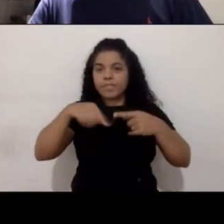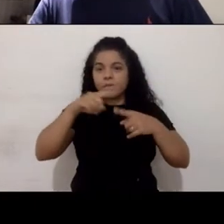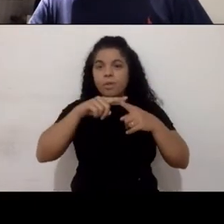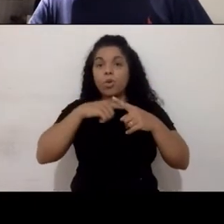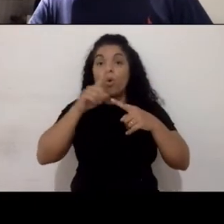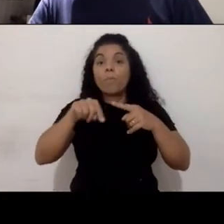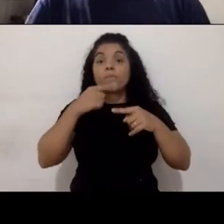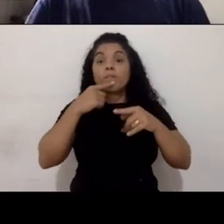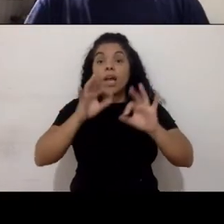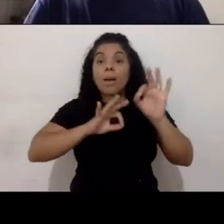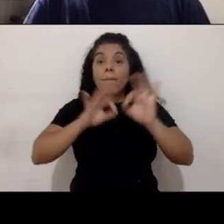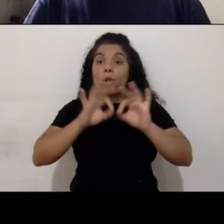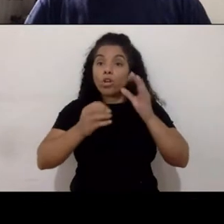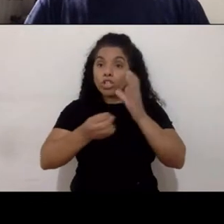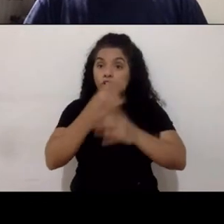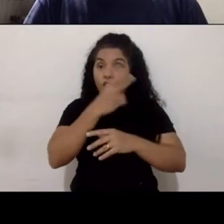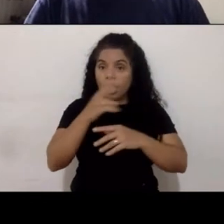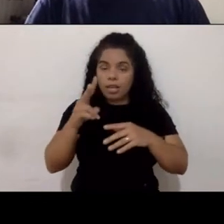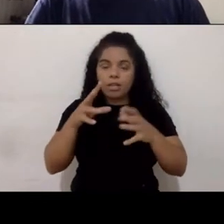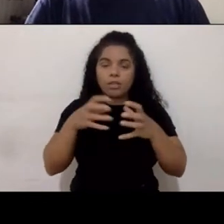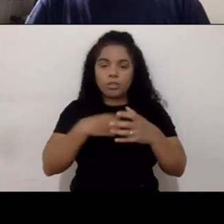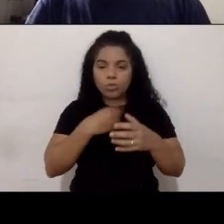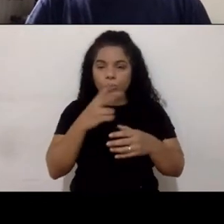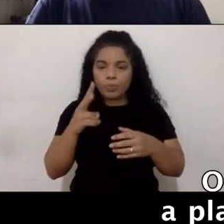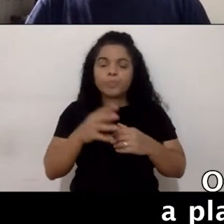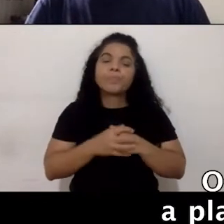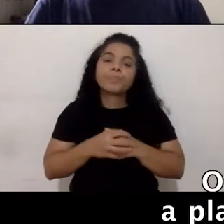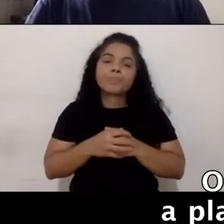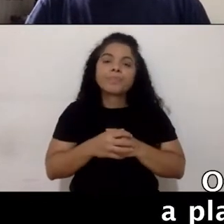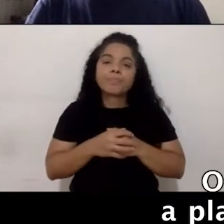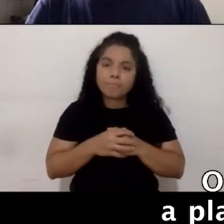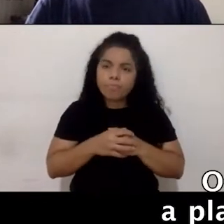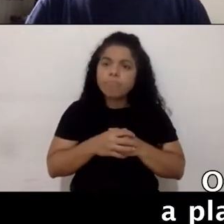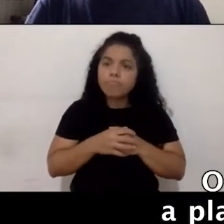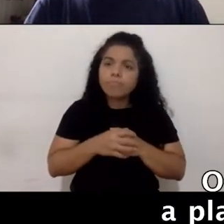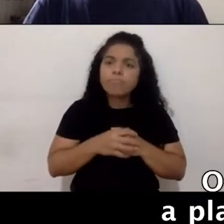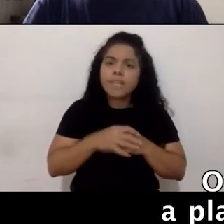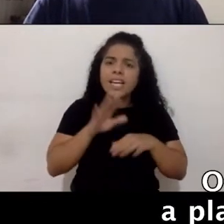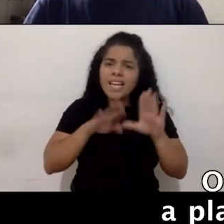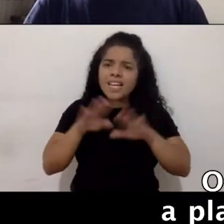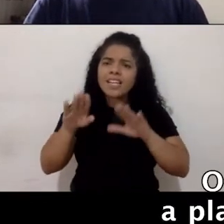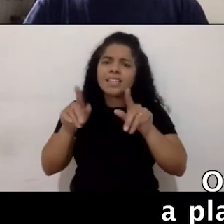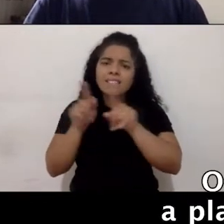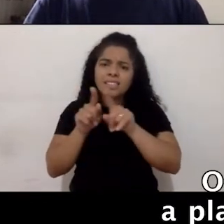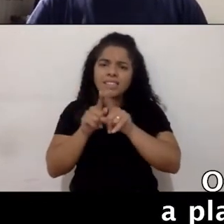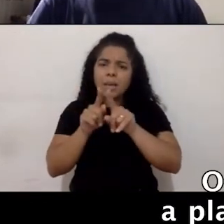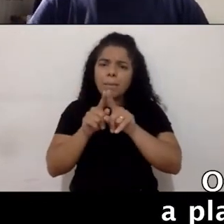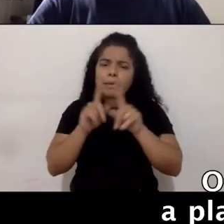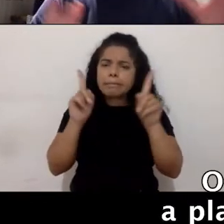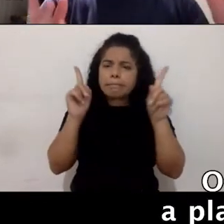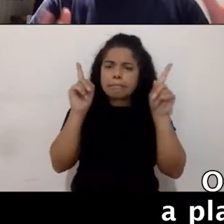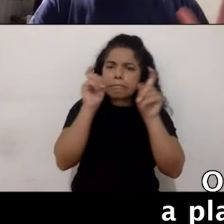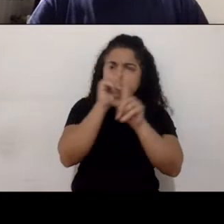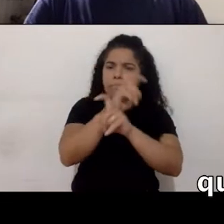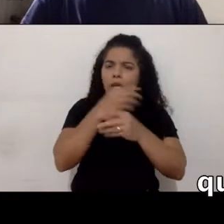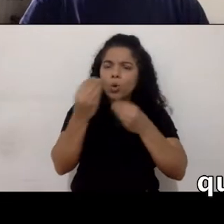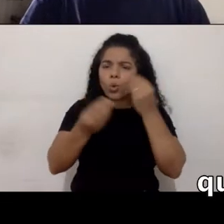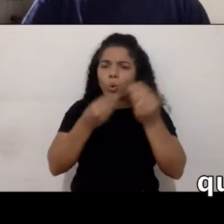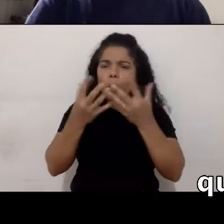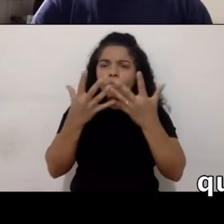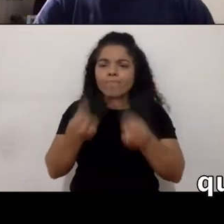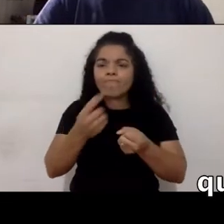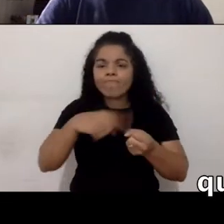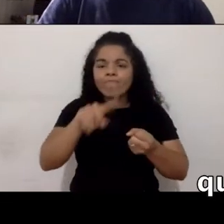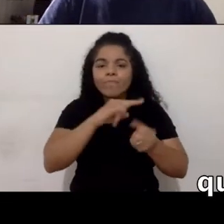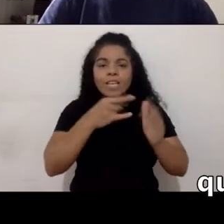it hurts adoption because of that friction. Developers will avoid using the platform because they say it's not useful to us, it gets in